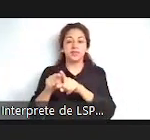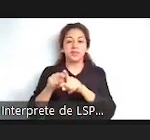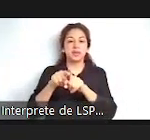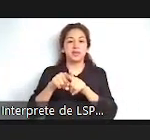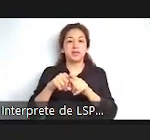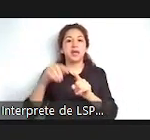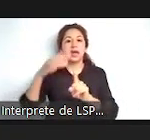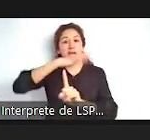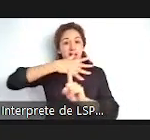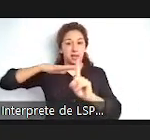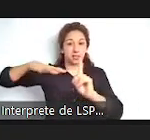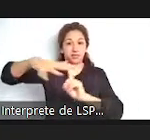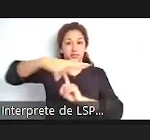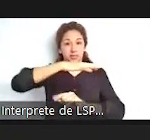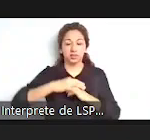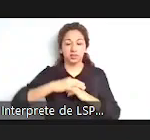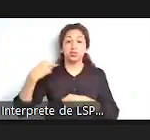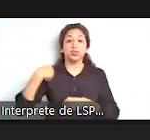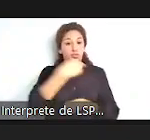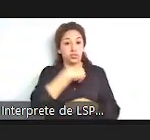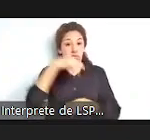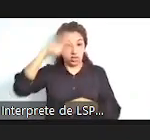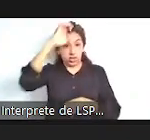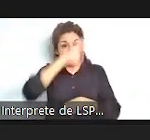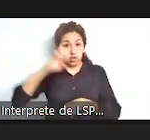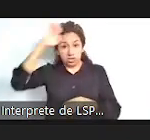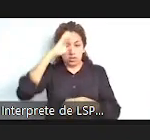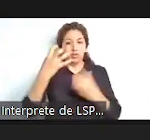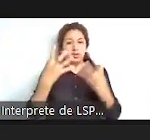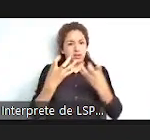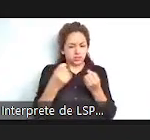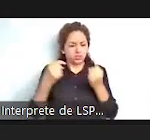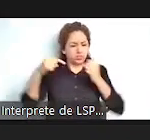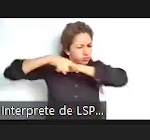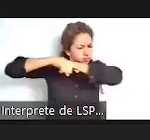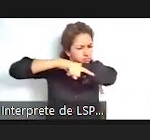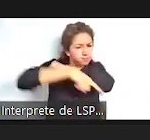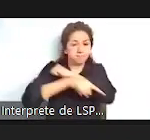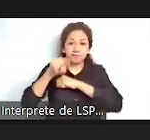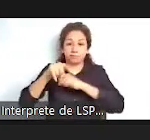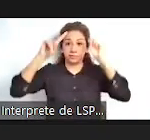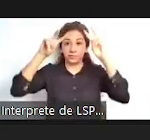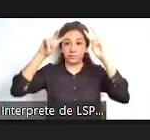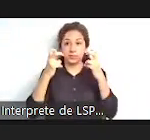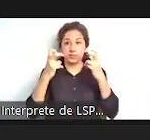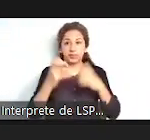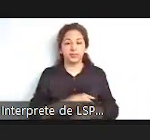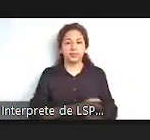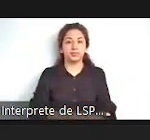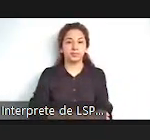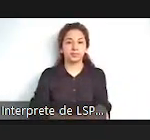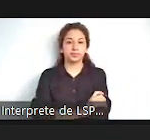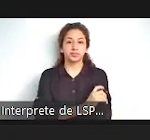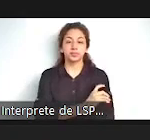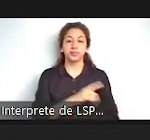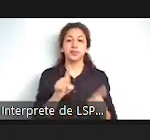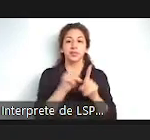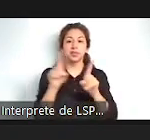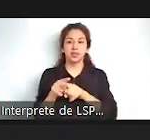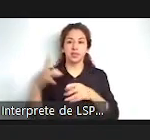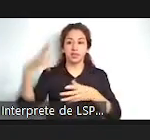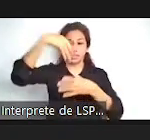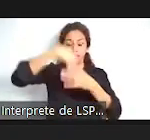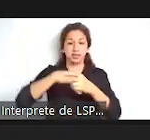environmental framework and from europe we still would like our market to be more favorable and the